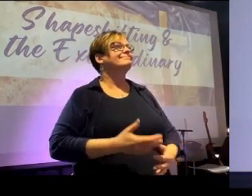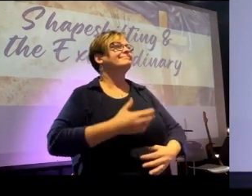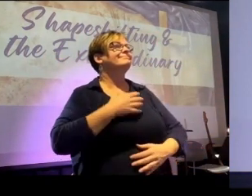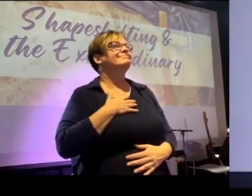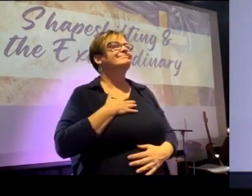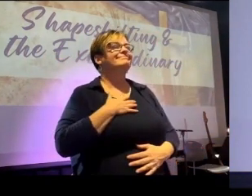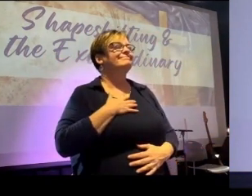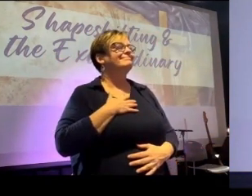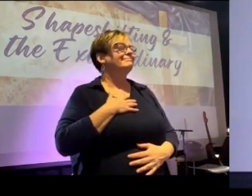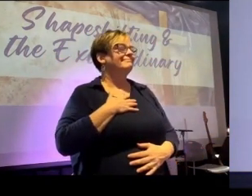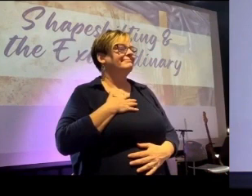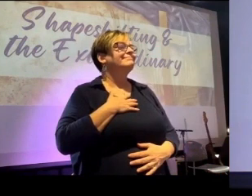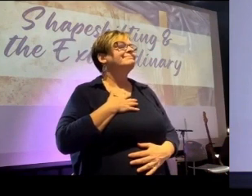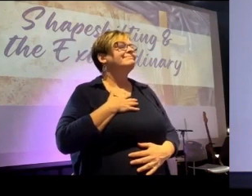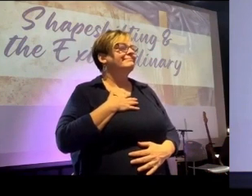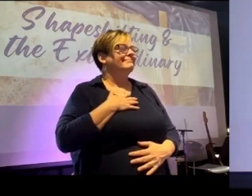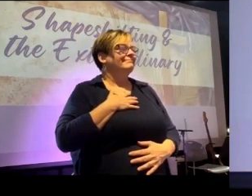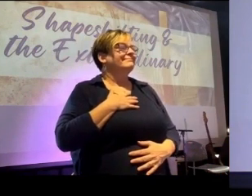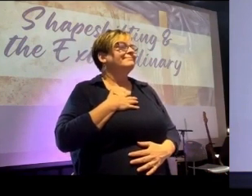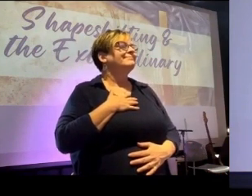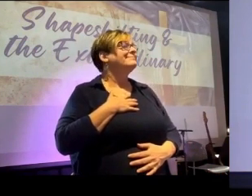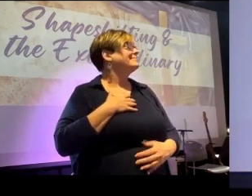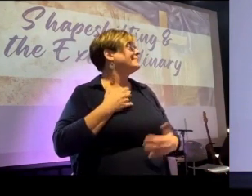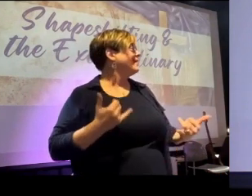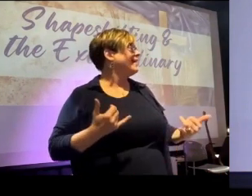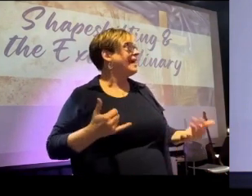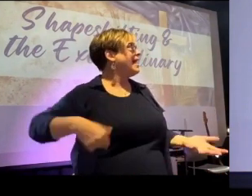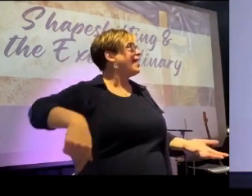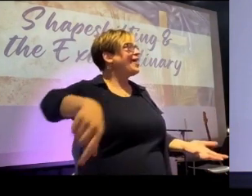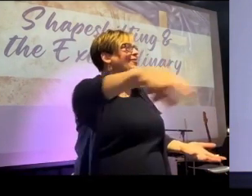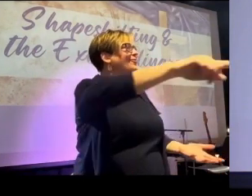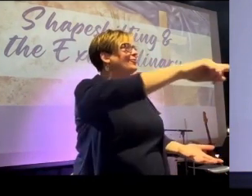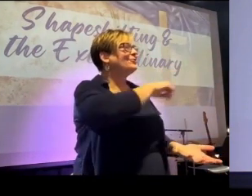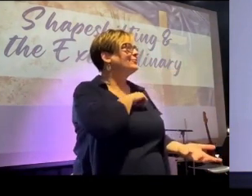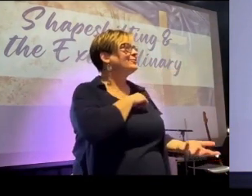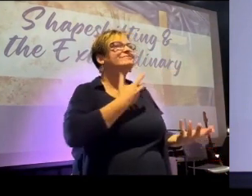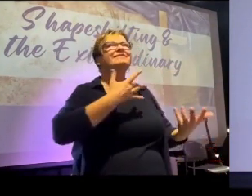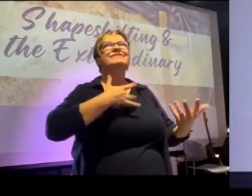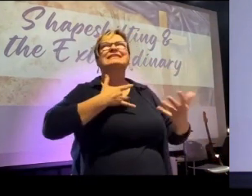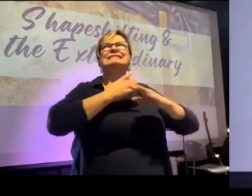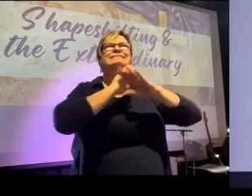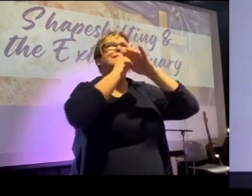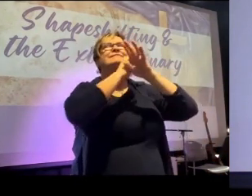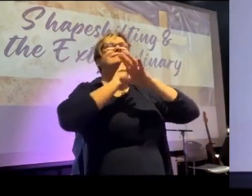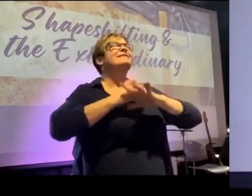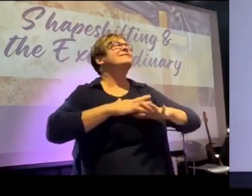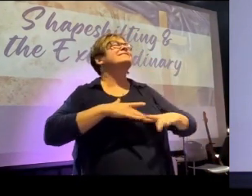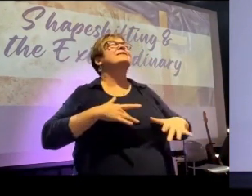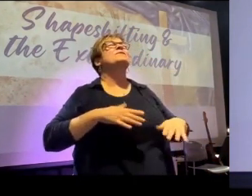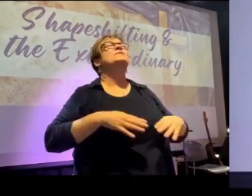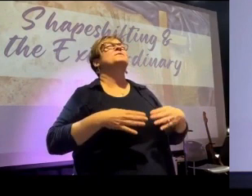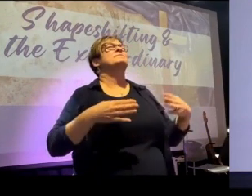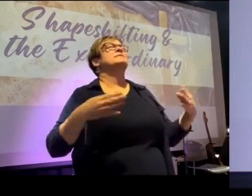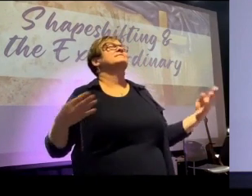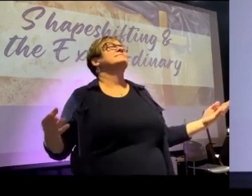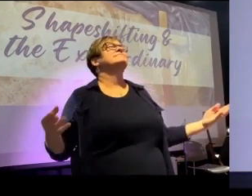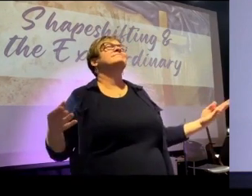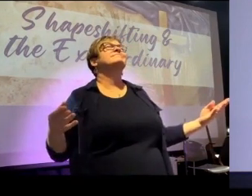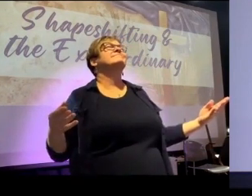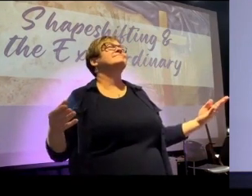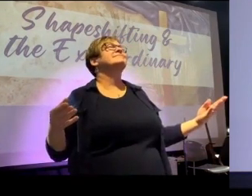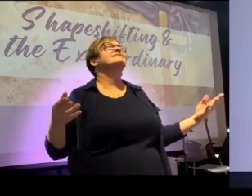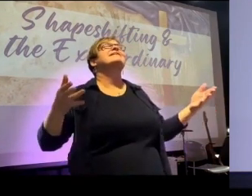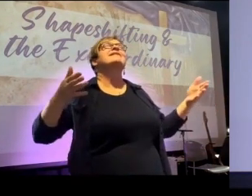And we simply allow truth to move in us, through us, as us.